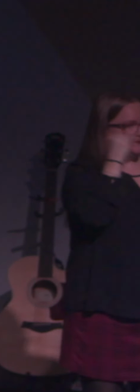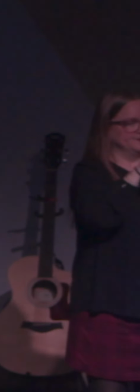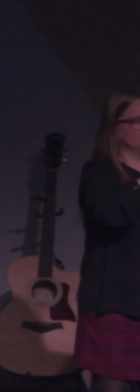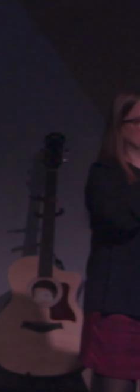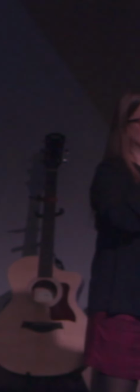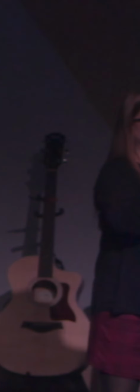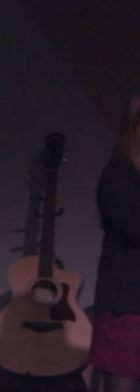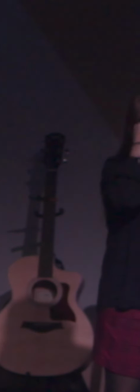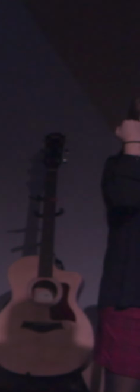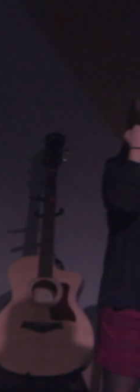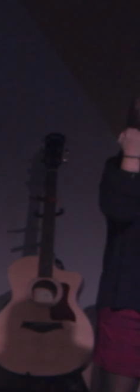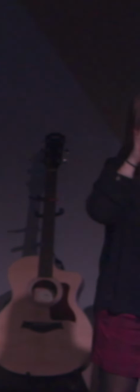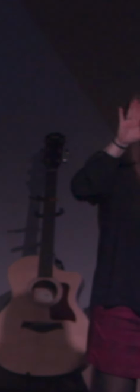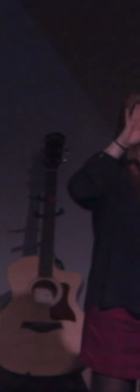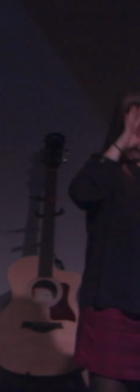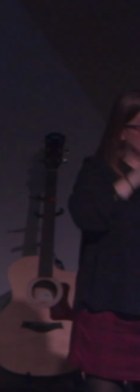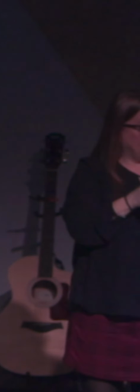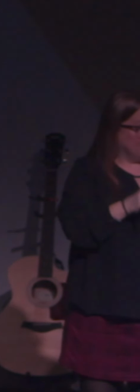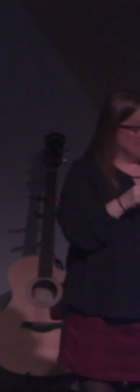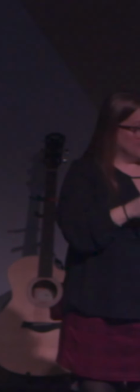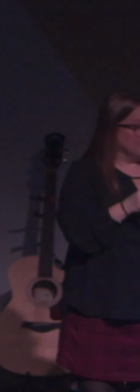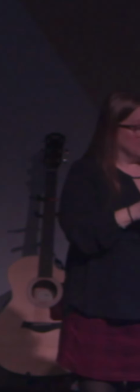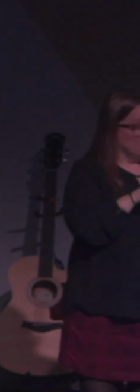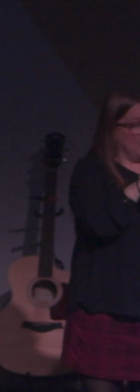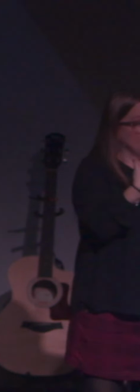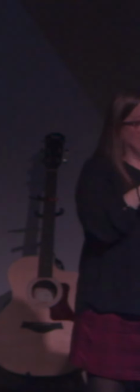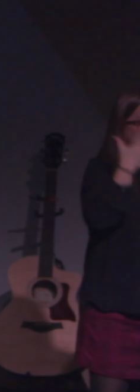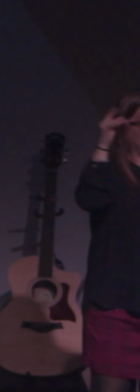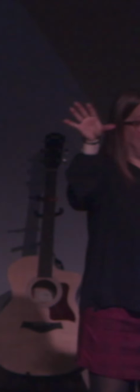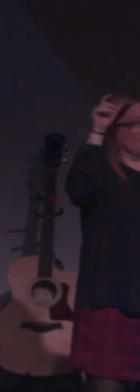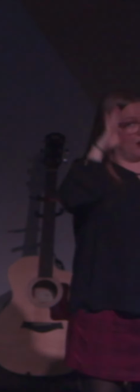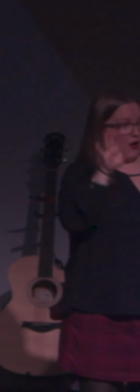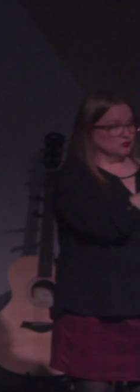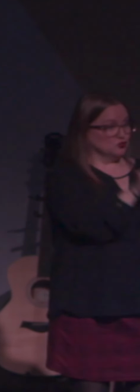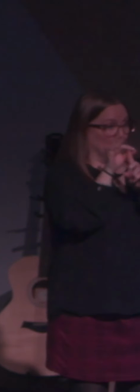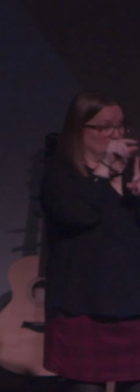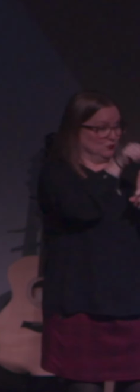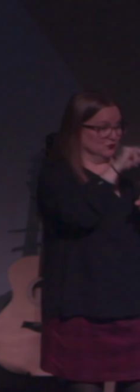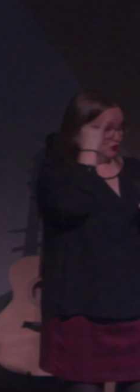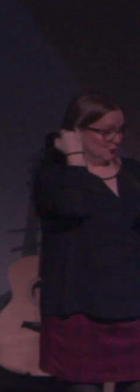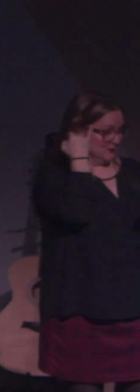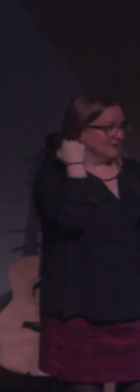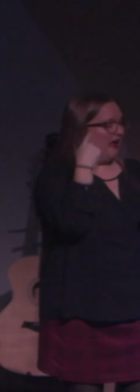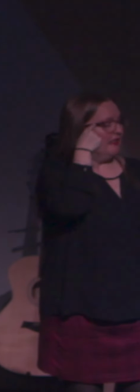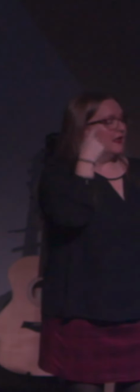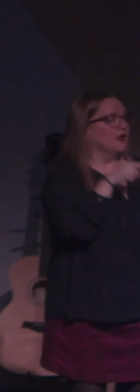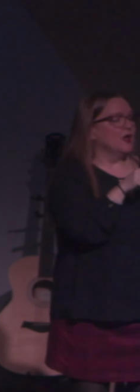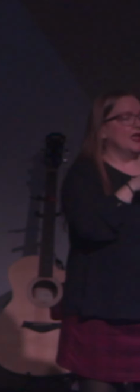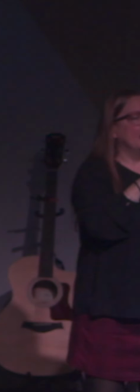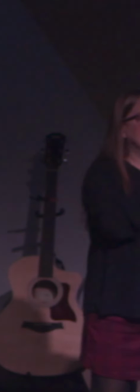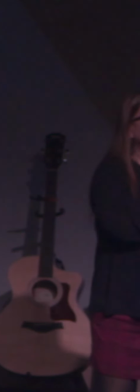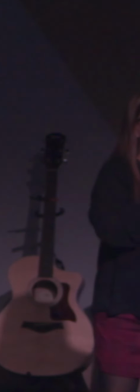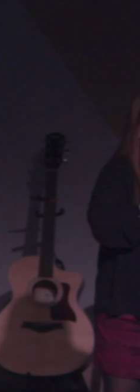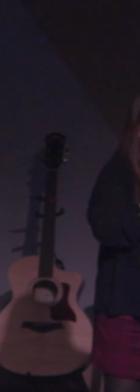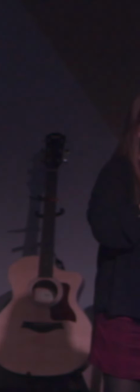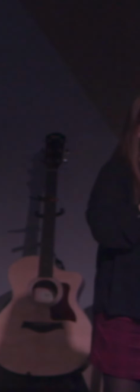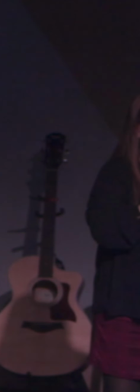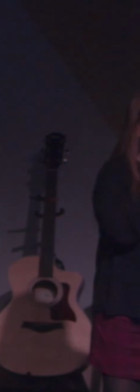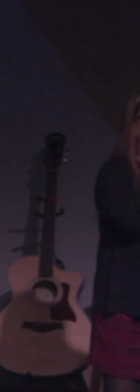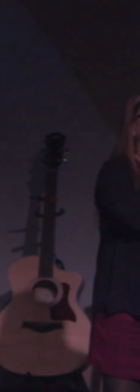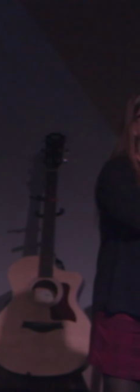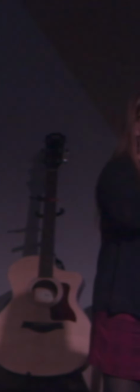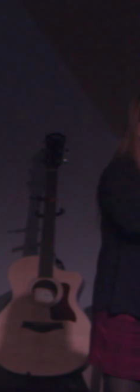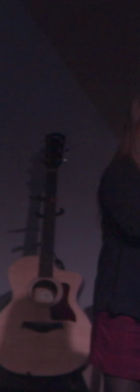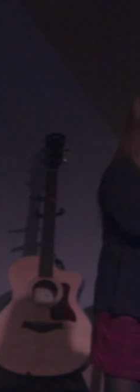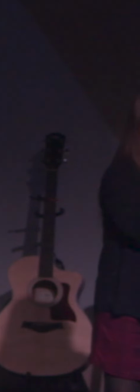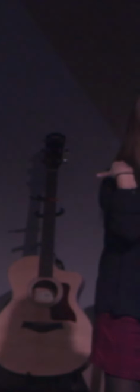believe that he was a very faithful person. That's why God chose him. But I guarantee you, when he's sitting in the bottom of that well and his brothers have